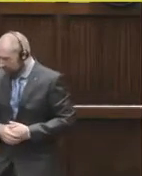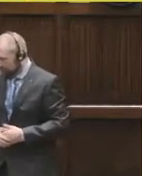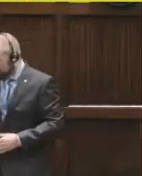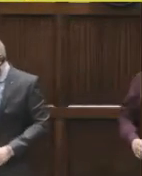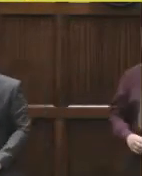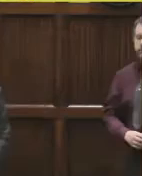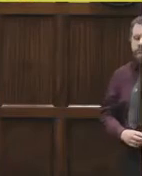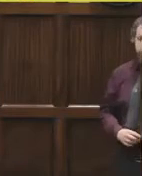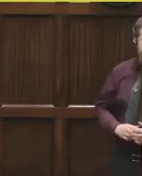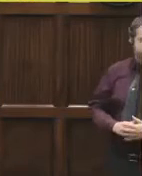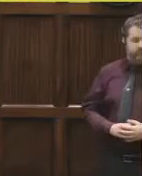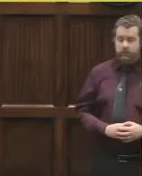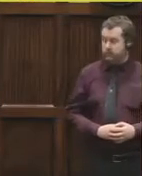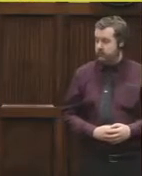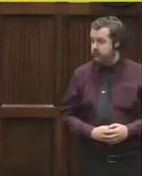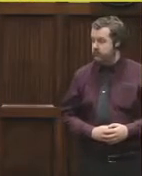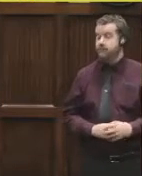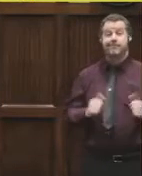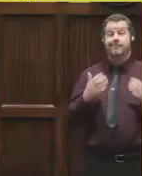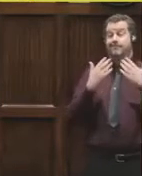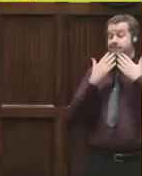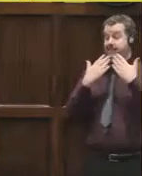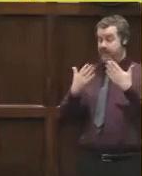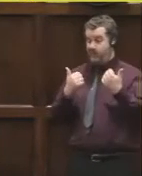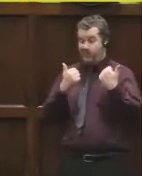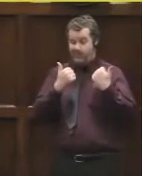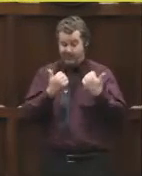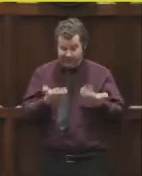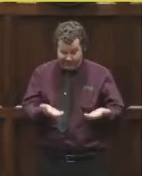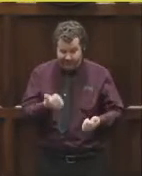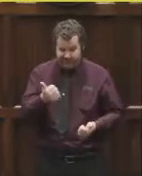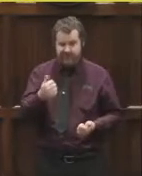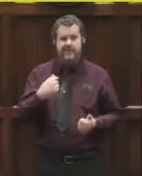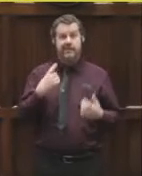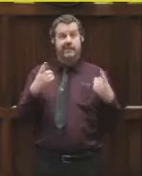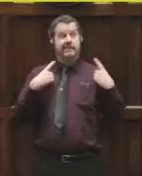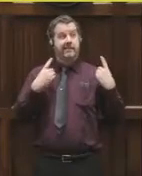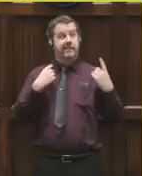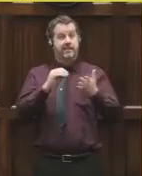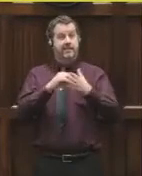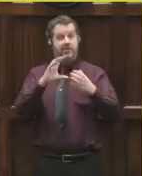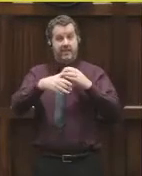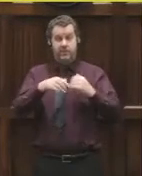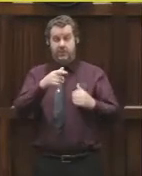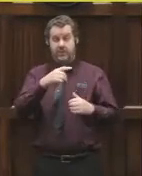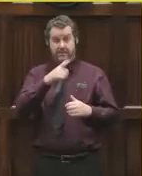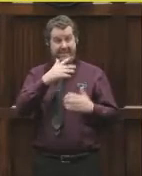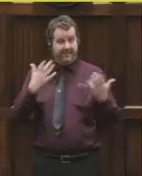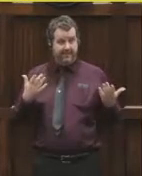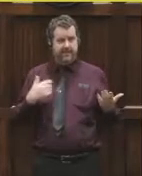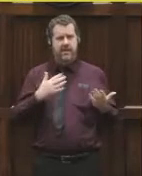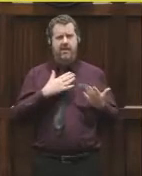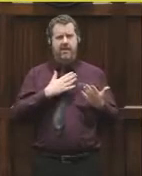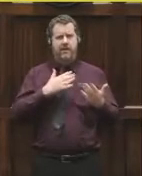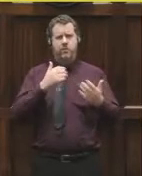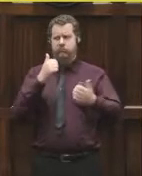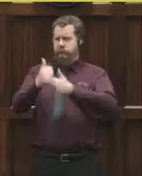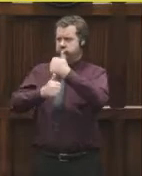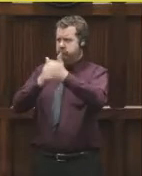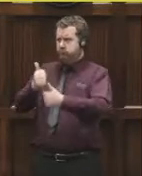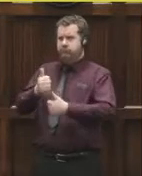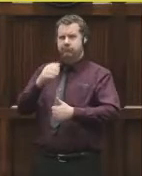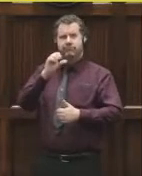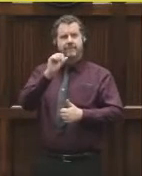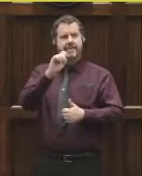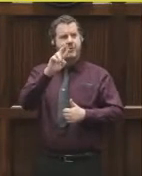Thank you, Corla. I'm delighted to have the opportunity to speak on this bill this evening, and I commend Senator Mark Daly and